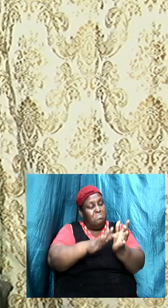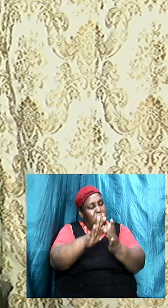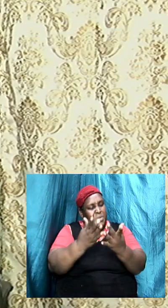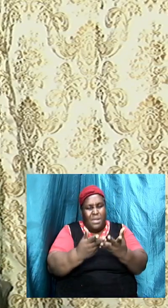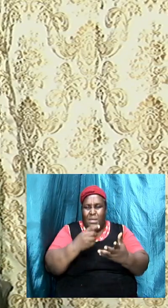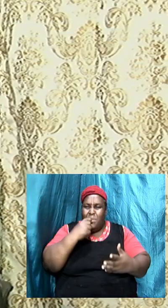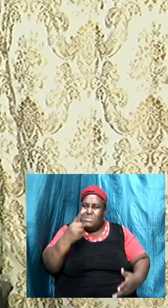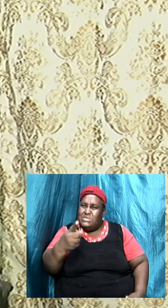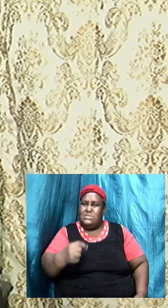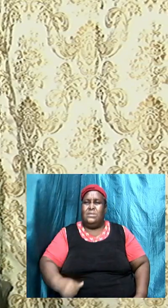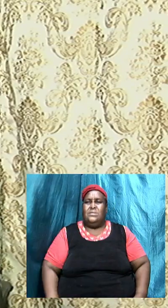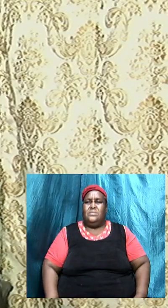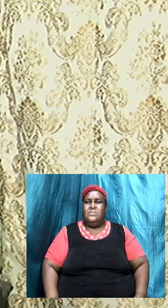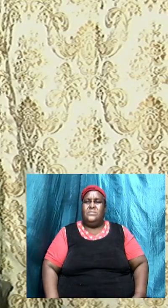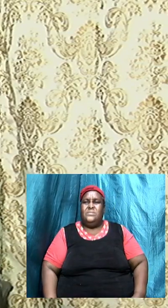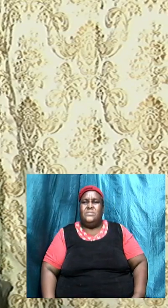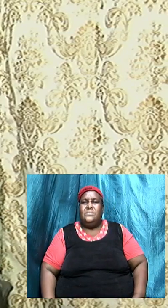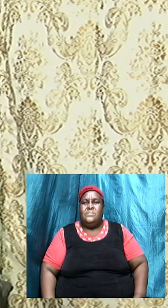Hallelujah.